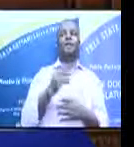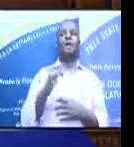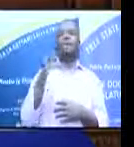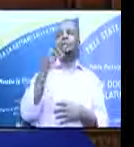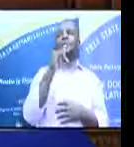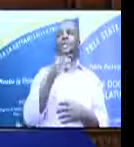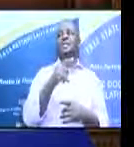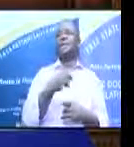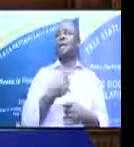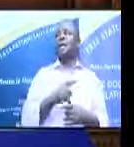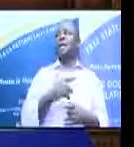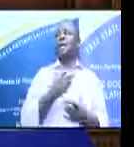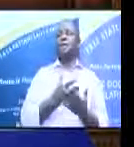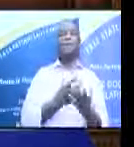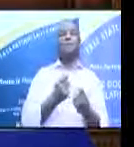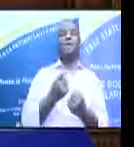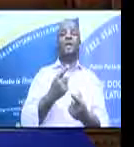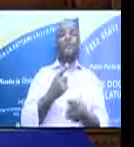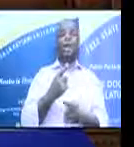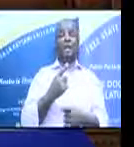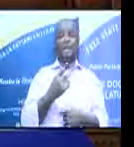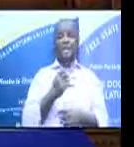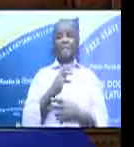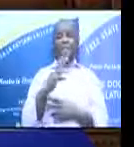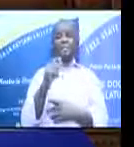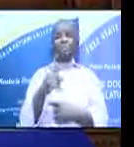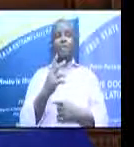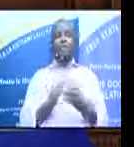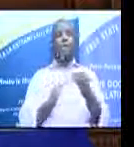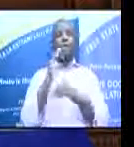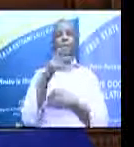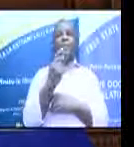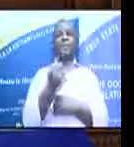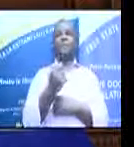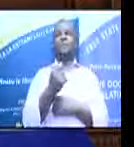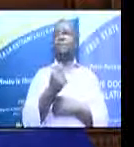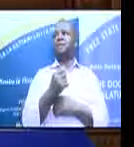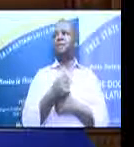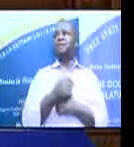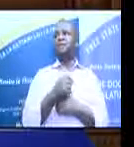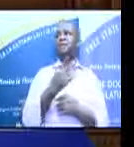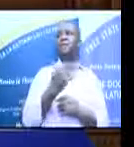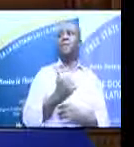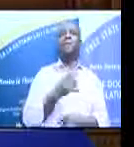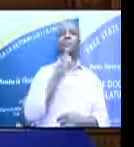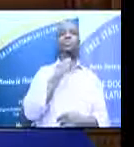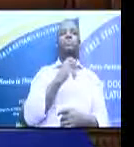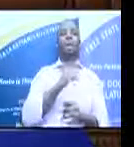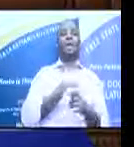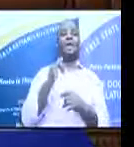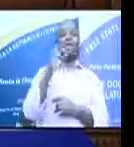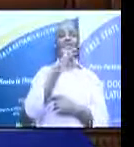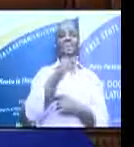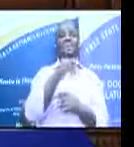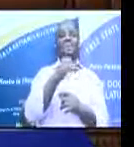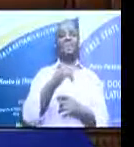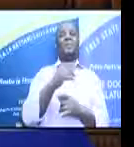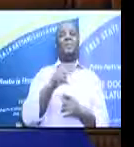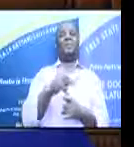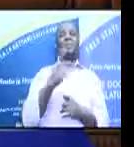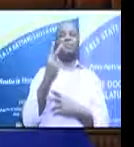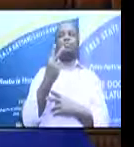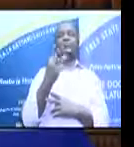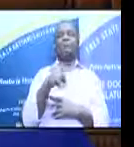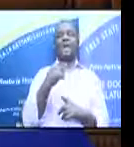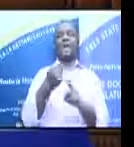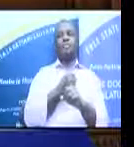also resulted in over expenditure in EMS because of the two helicopters that we used. But that was not abuse.